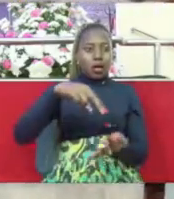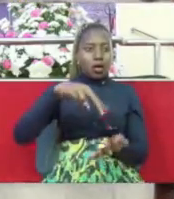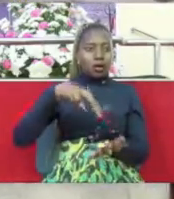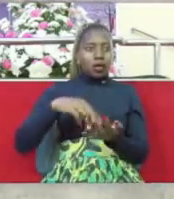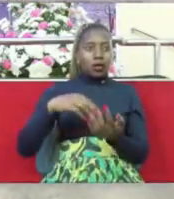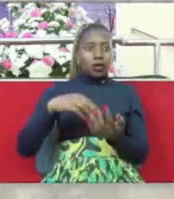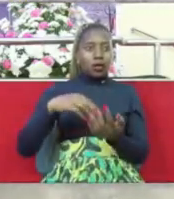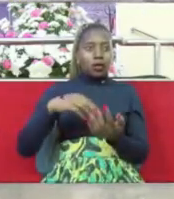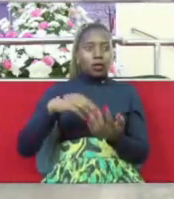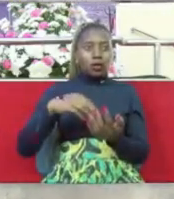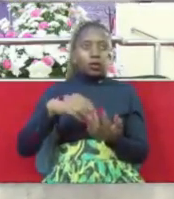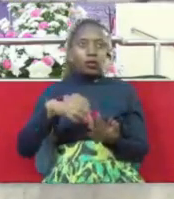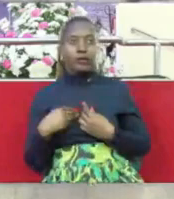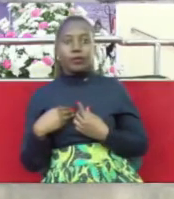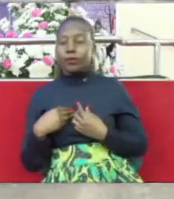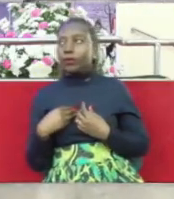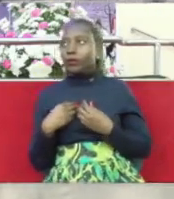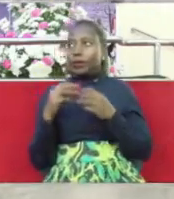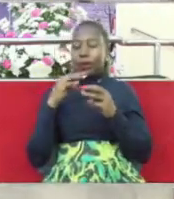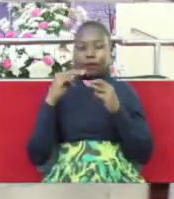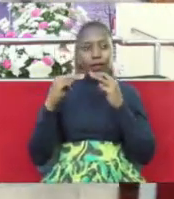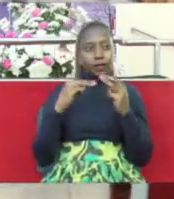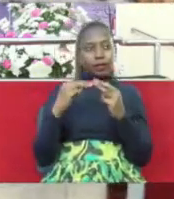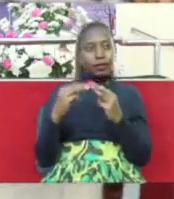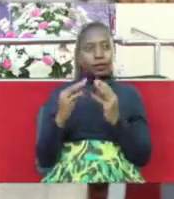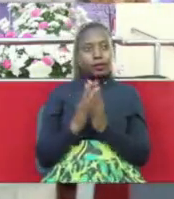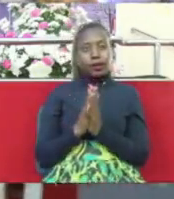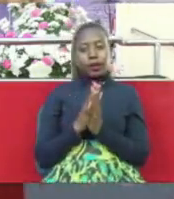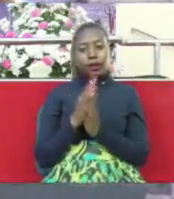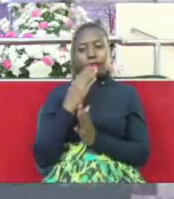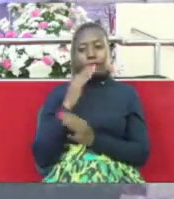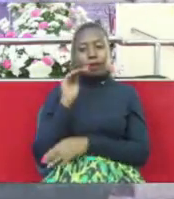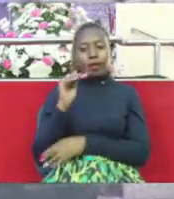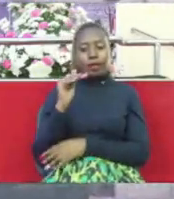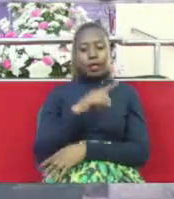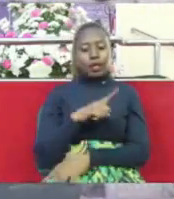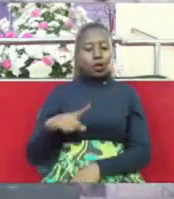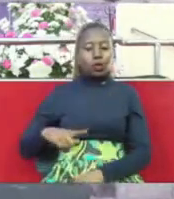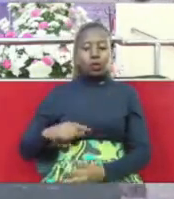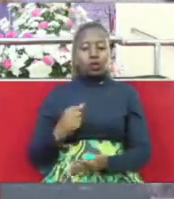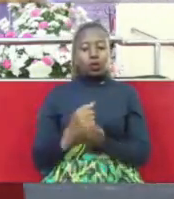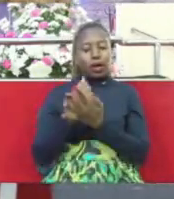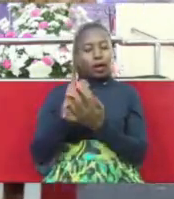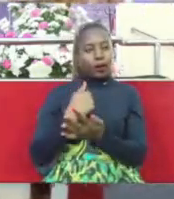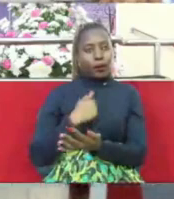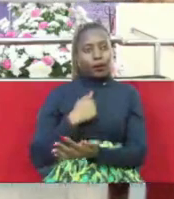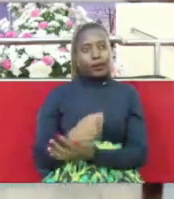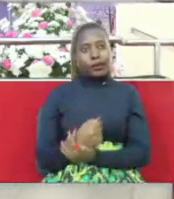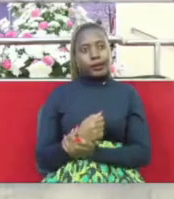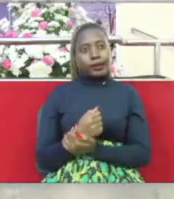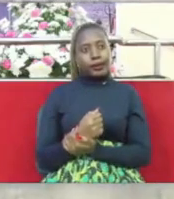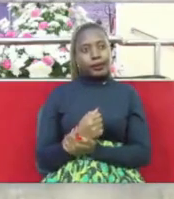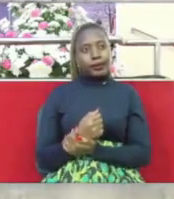I'm telling God to help me. Ni ujumbe ambao naambia Mungu unanisaidie. And I'm asking God to help you. Na namwomba Mungu akusaidie pia.